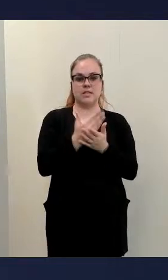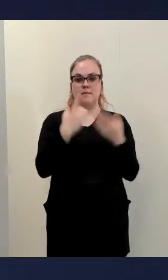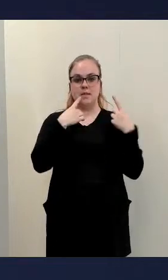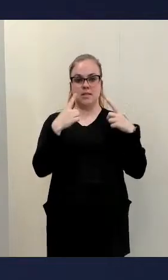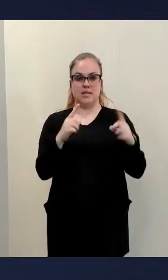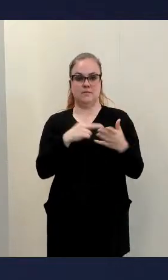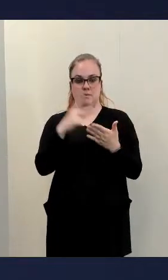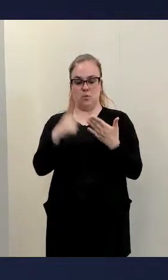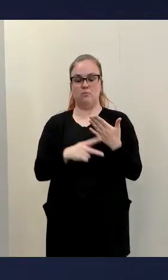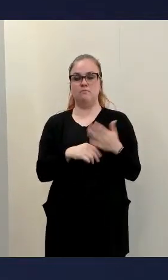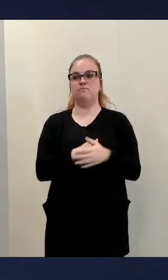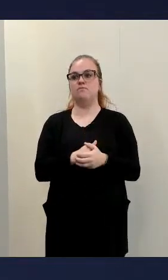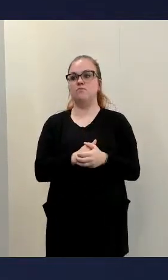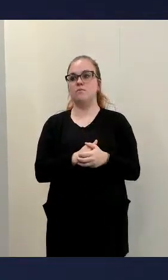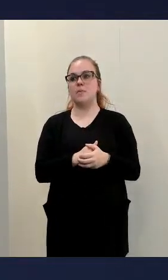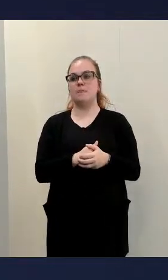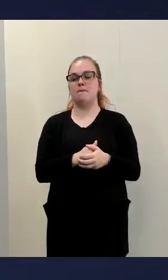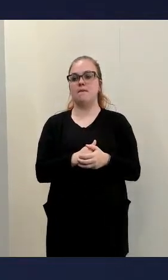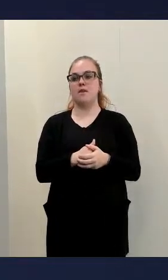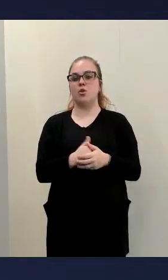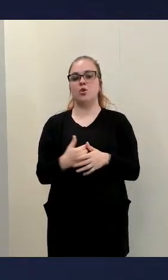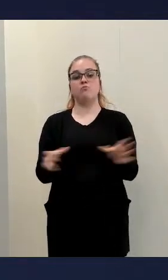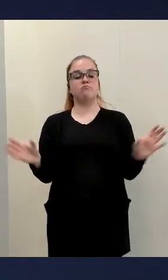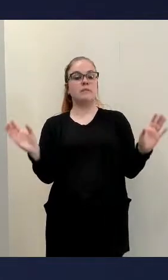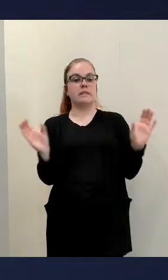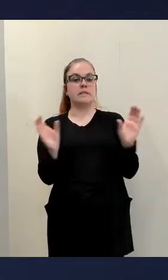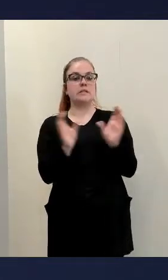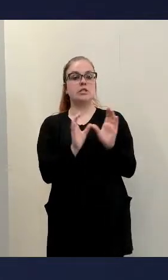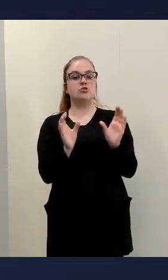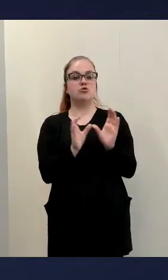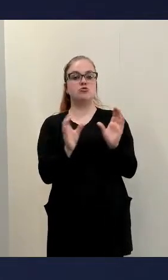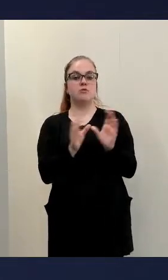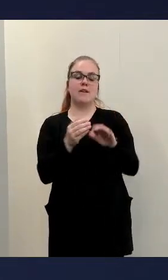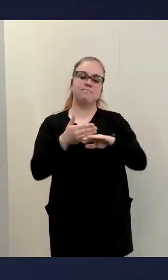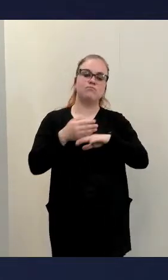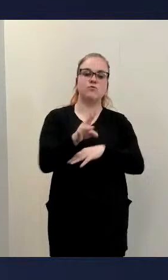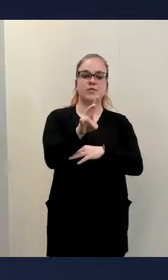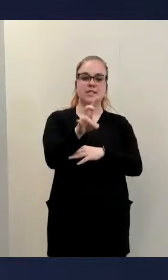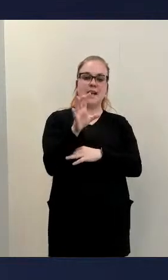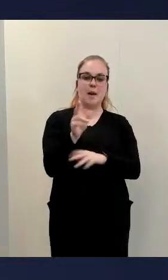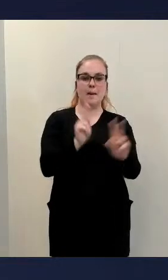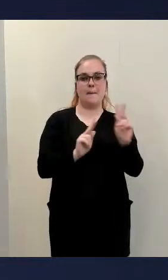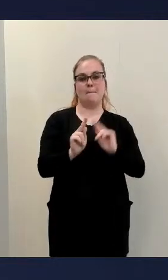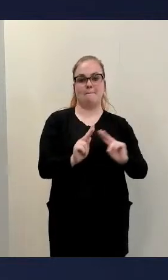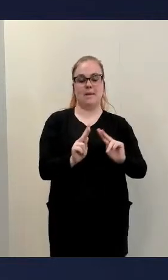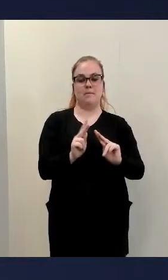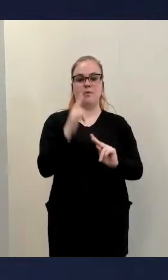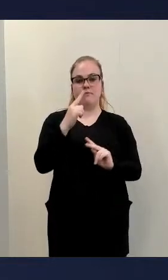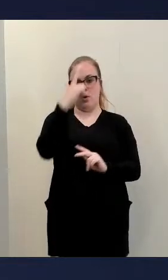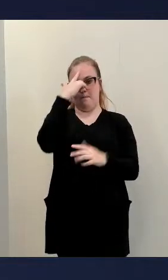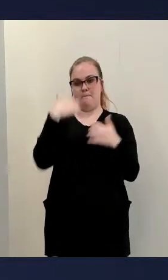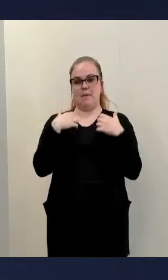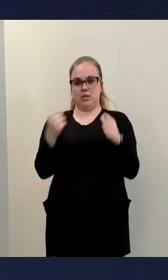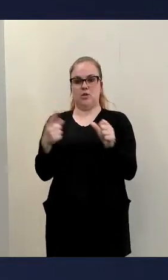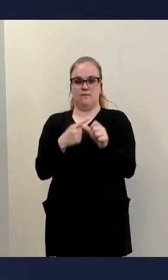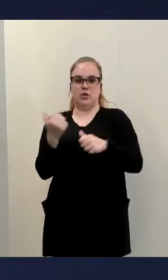these programs, so we certified over 700 people just this year in our mental health first aid. In